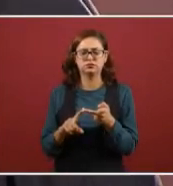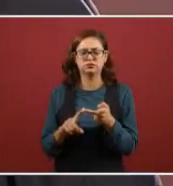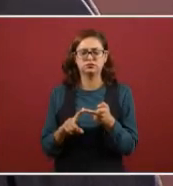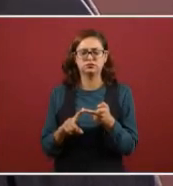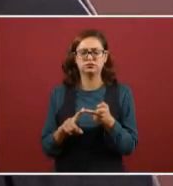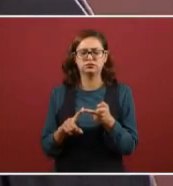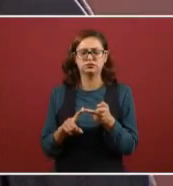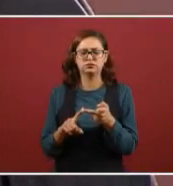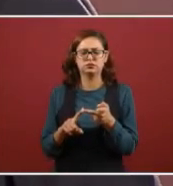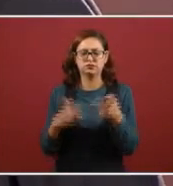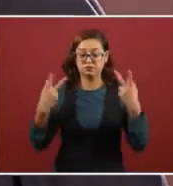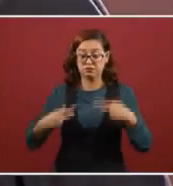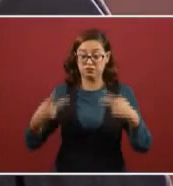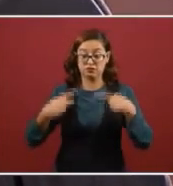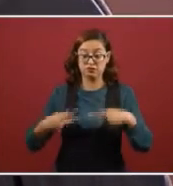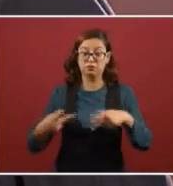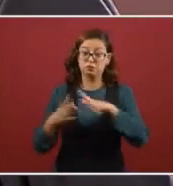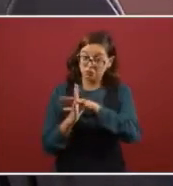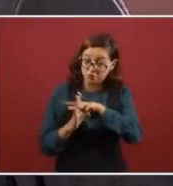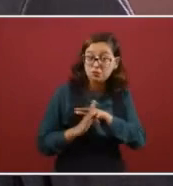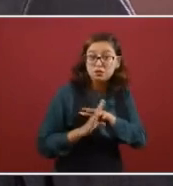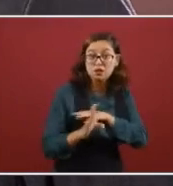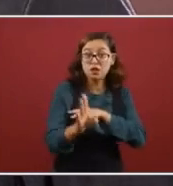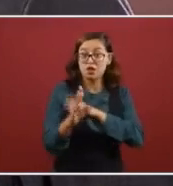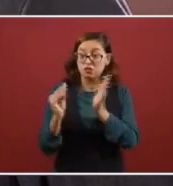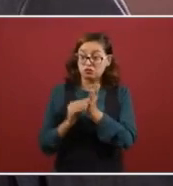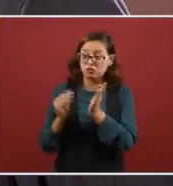And to protect the migrants,